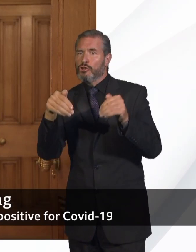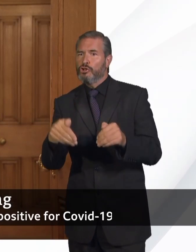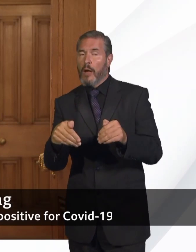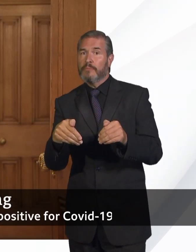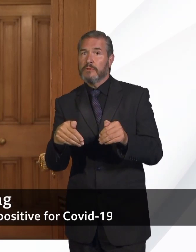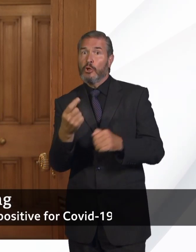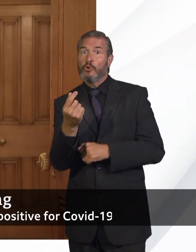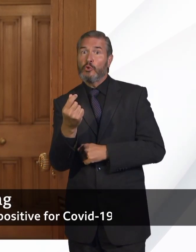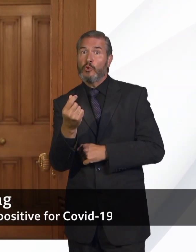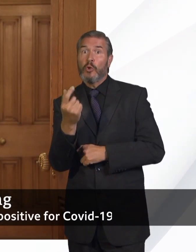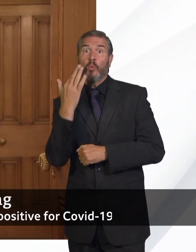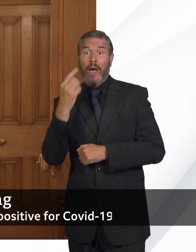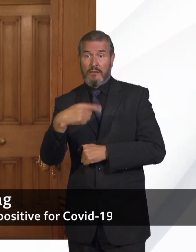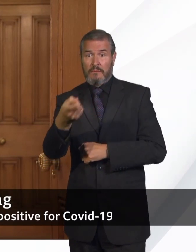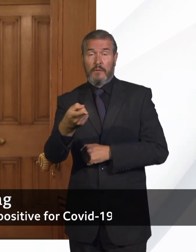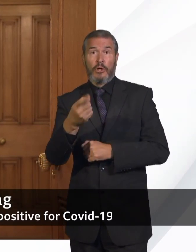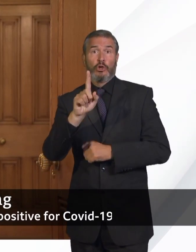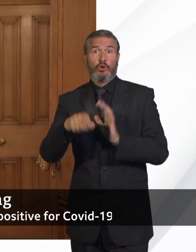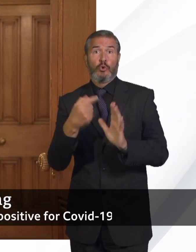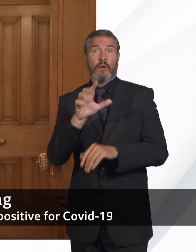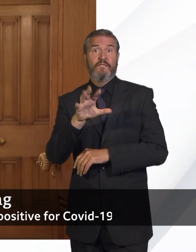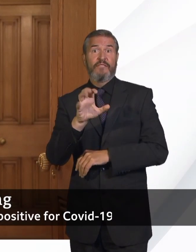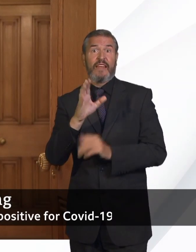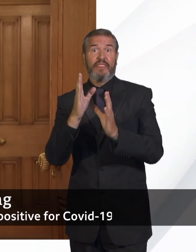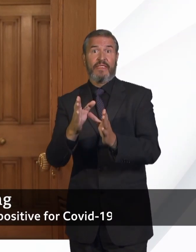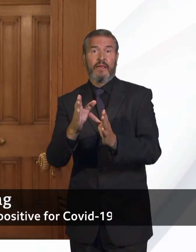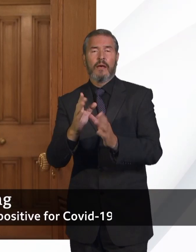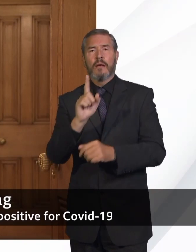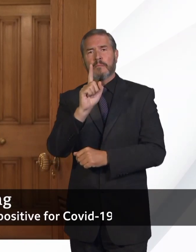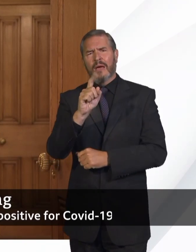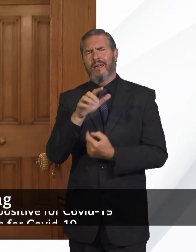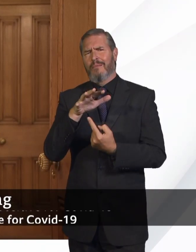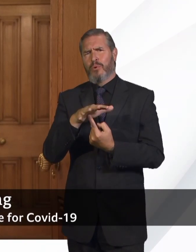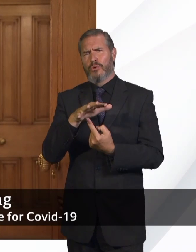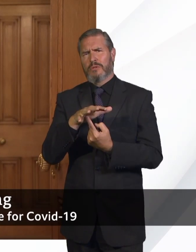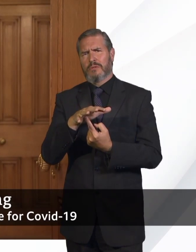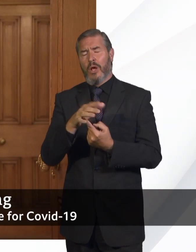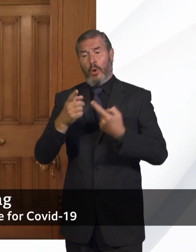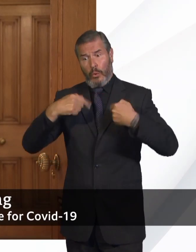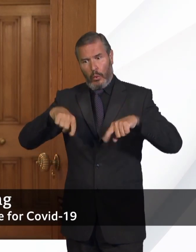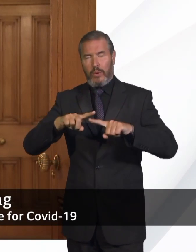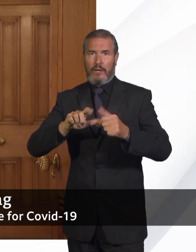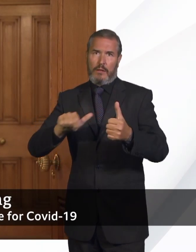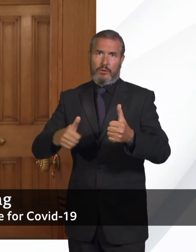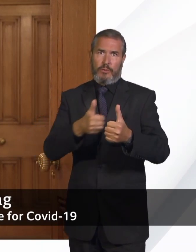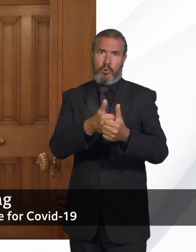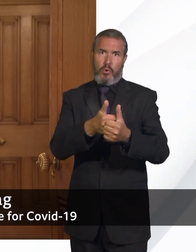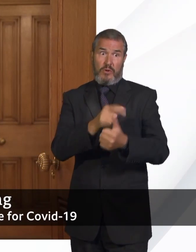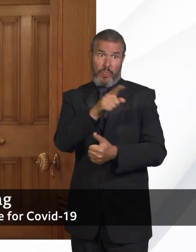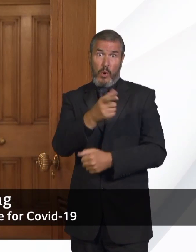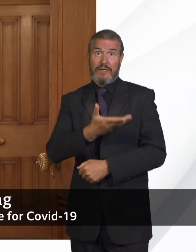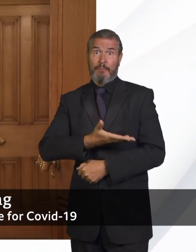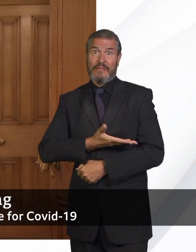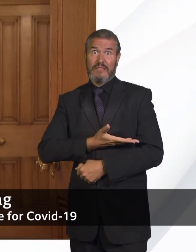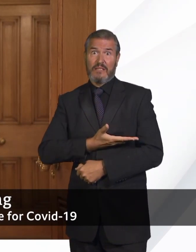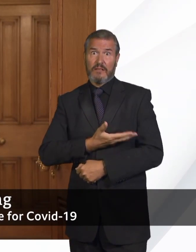will be able to open from the 15th of June. But of course, it's really important that we continue to support the sort of businesses that